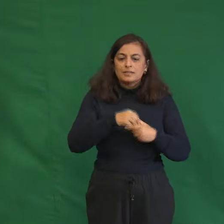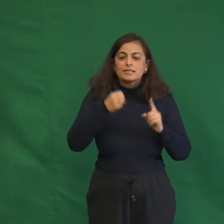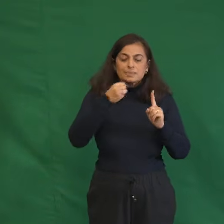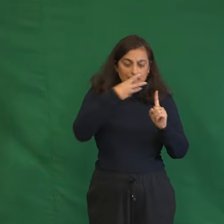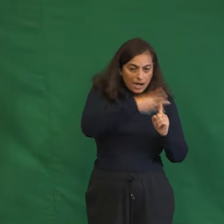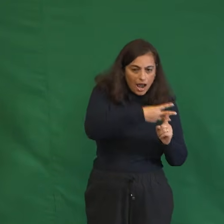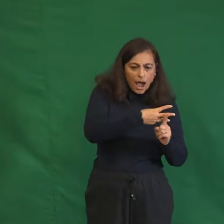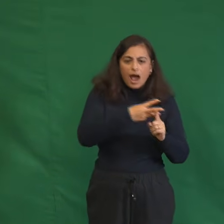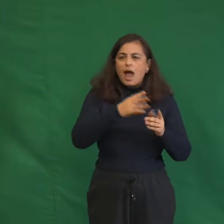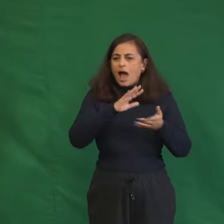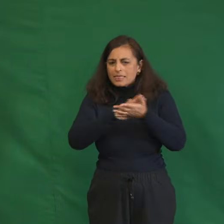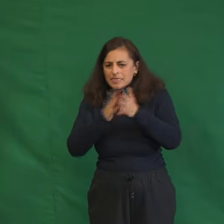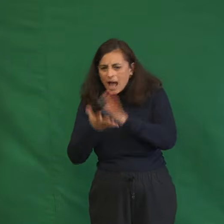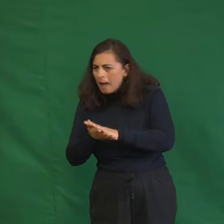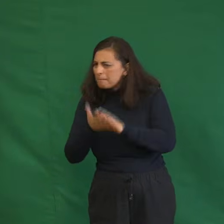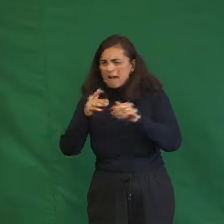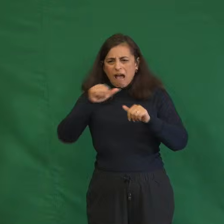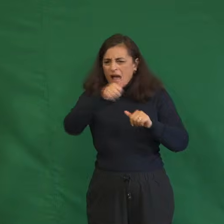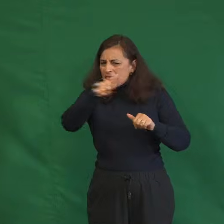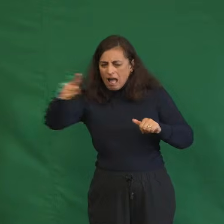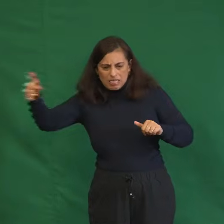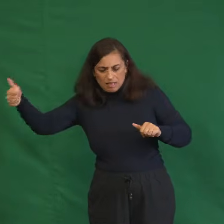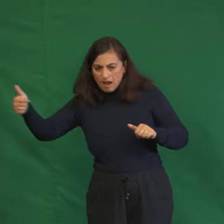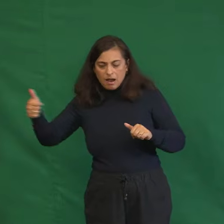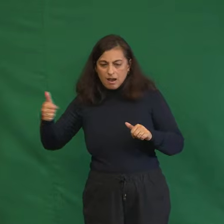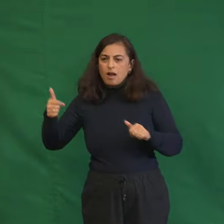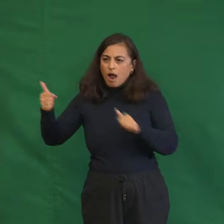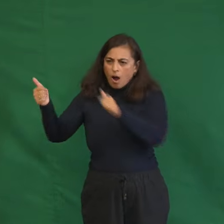and how we can collaborate and how we can also